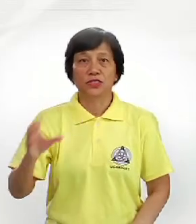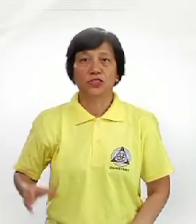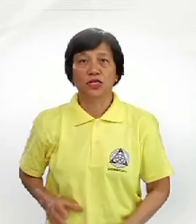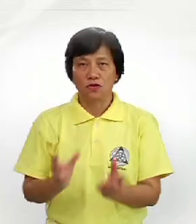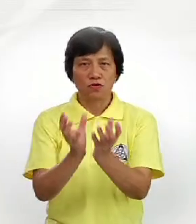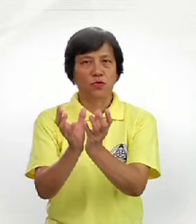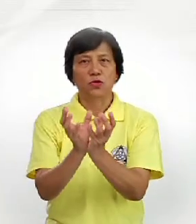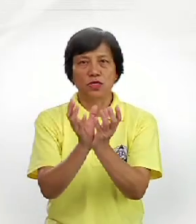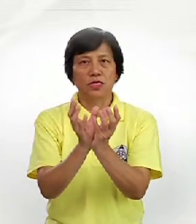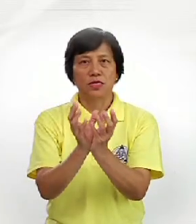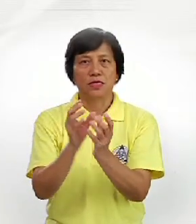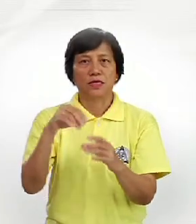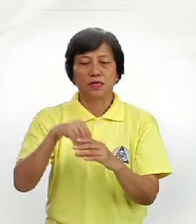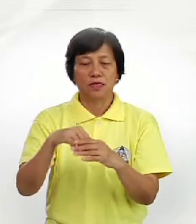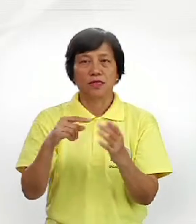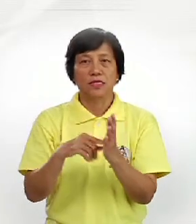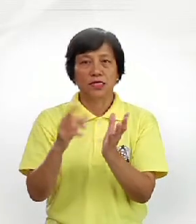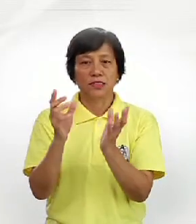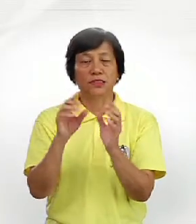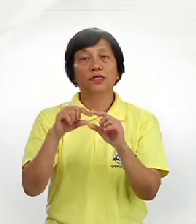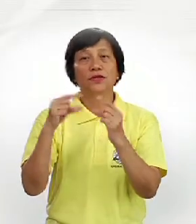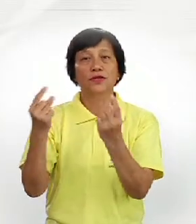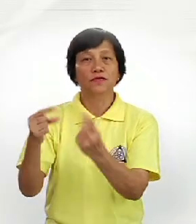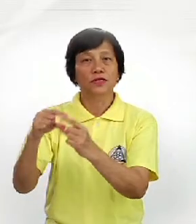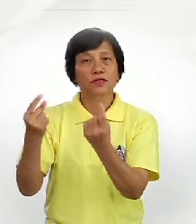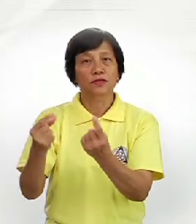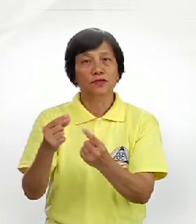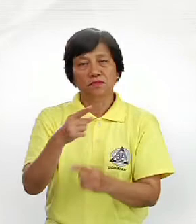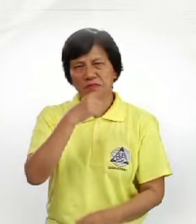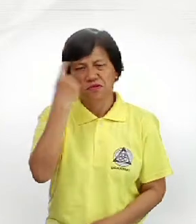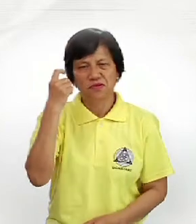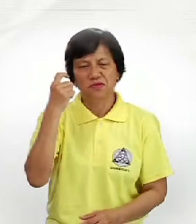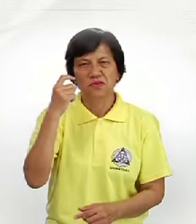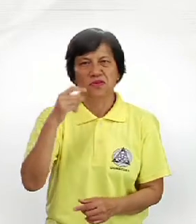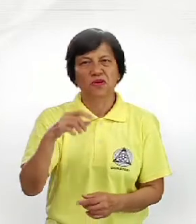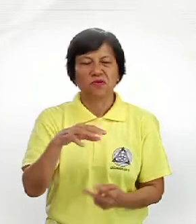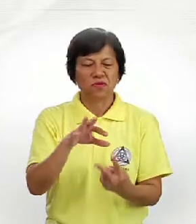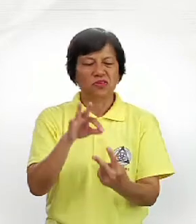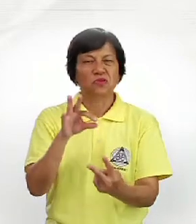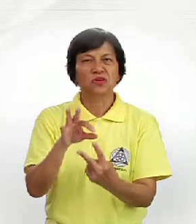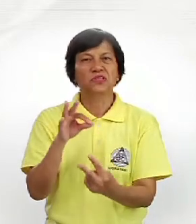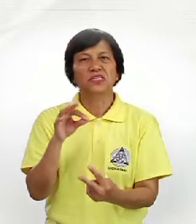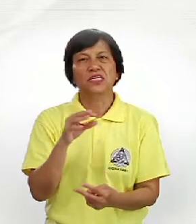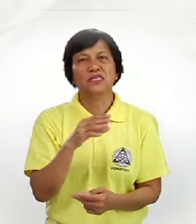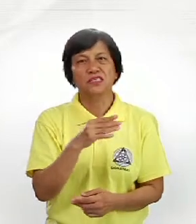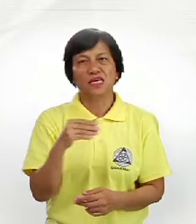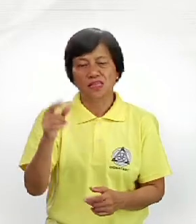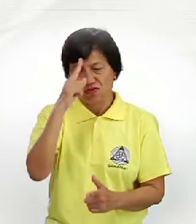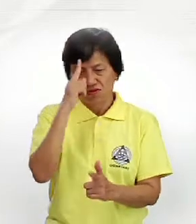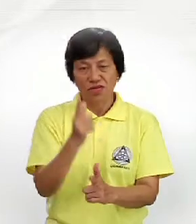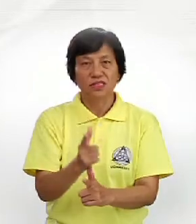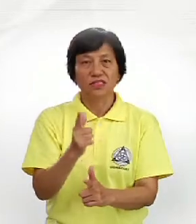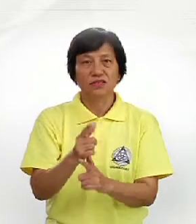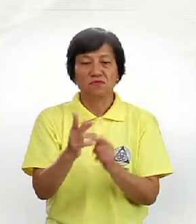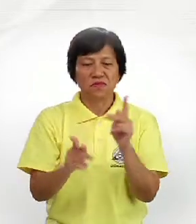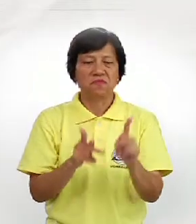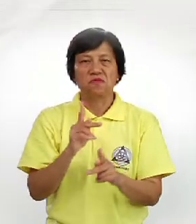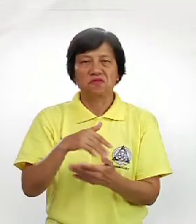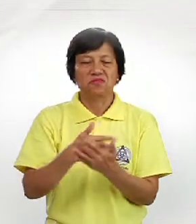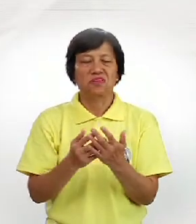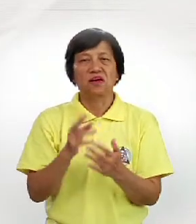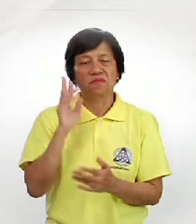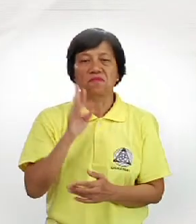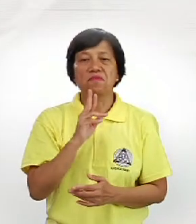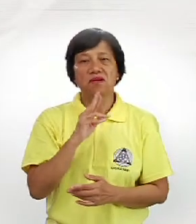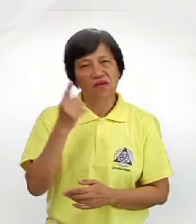division was due to preferences and loyalties of people. Some were for him,